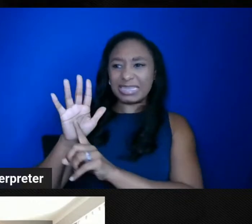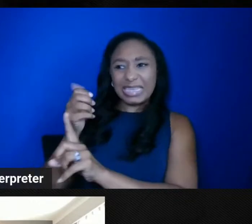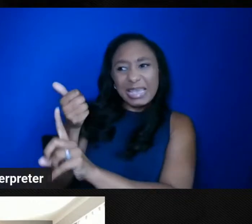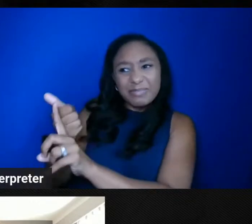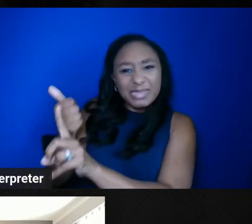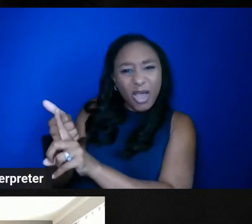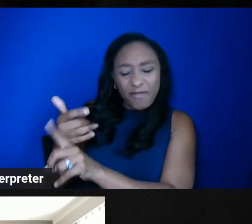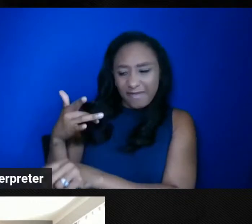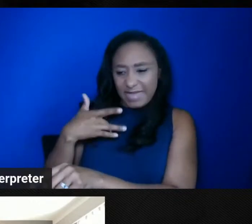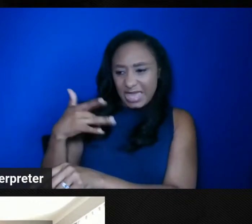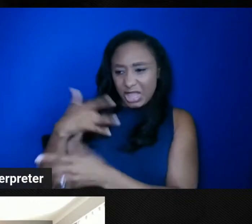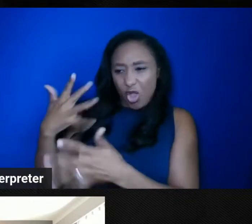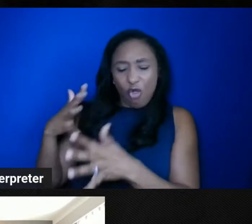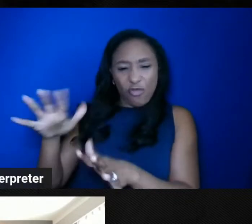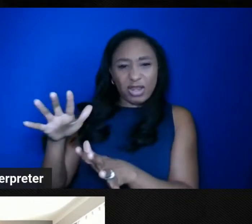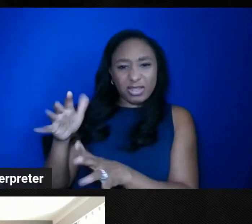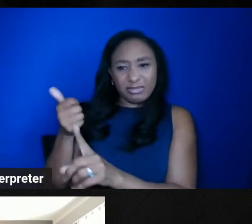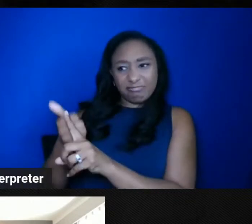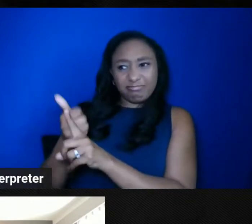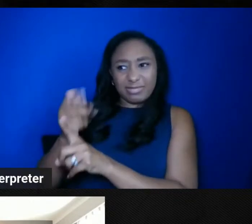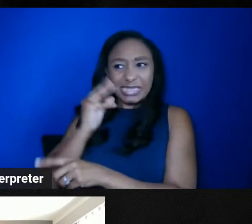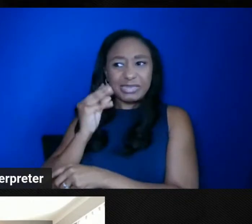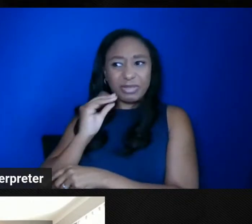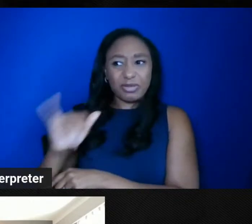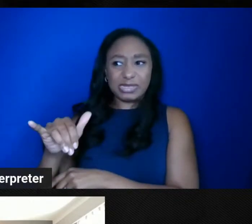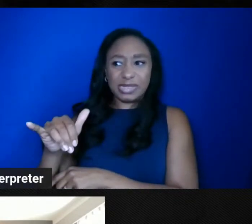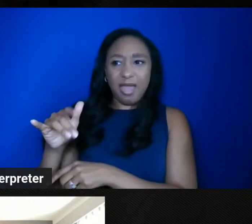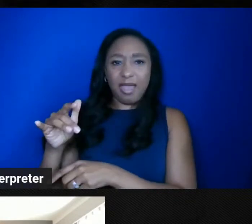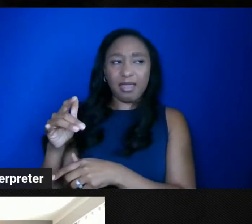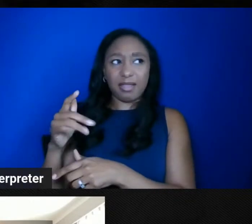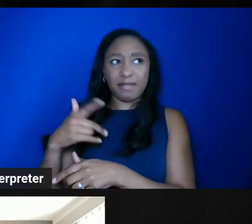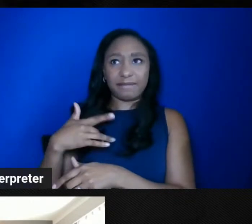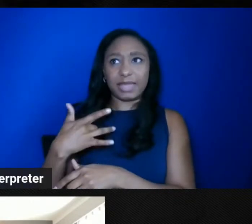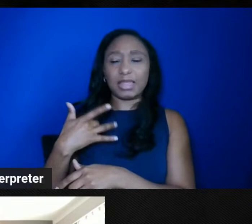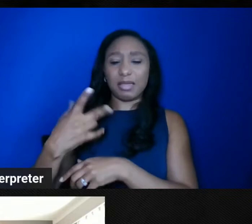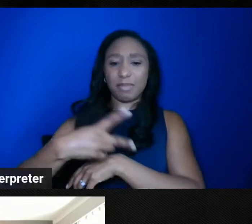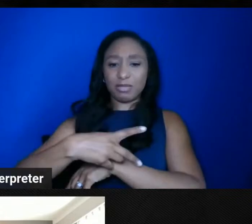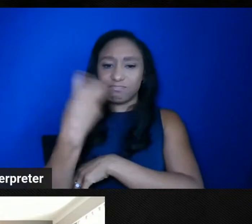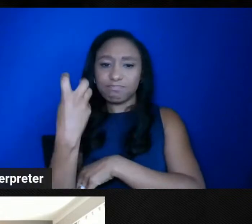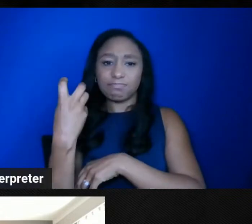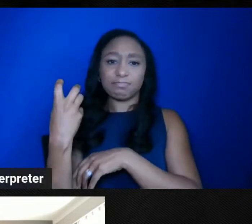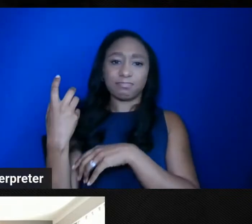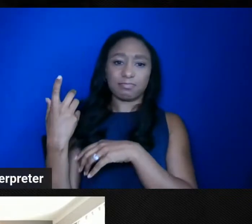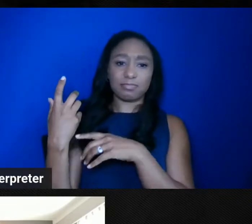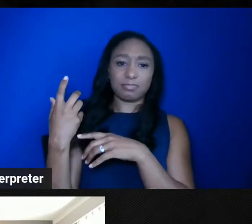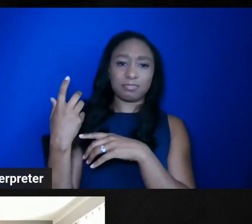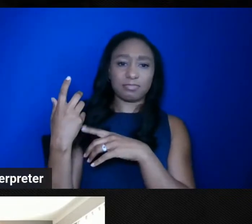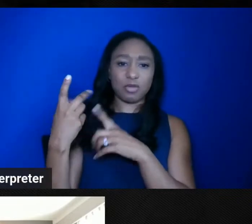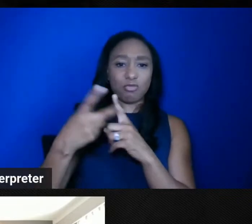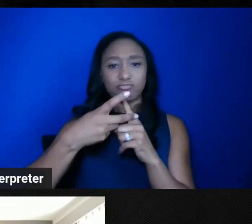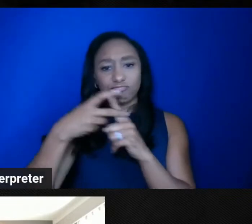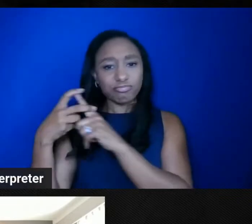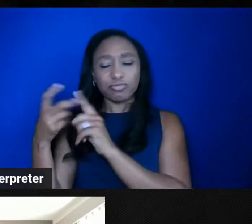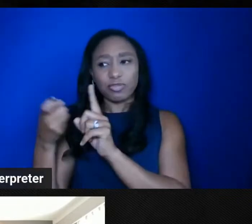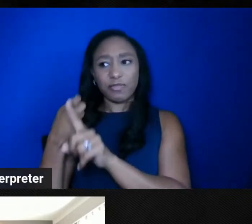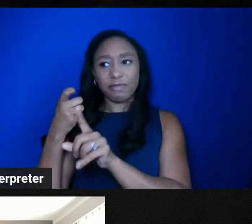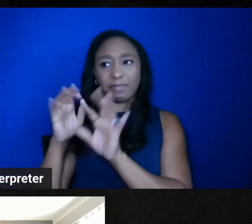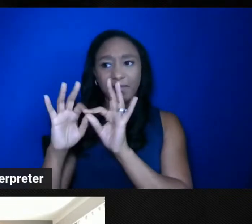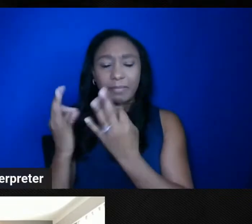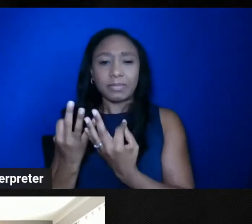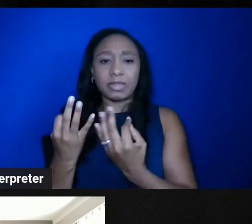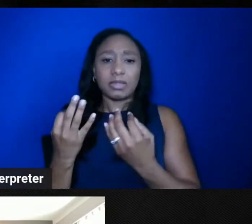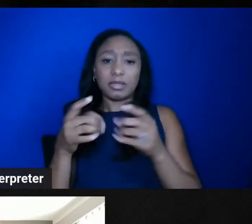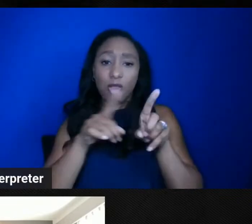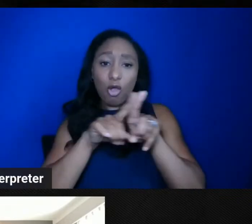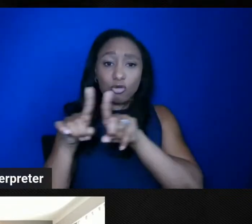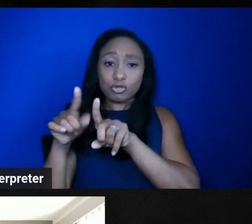family and taken away. I turned to the surviving records of legal slave traders who would often